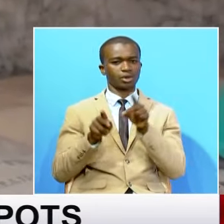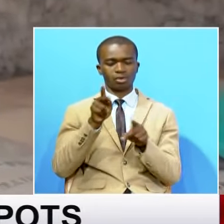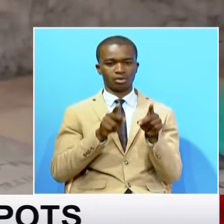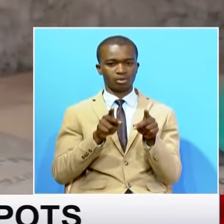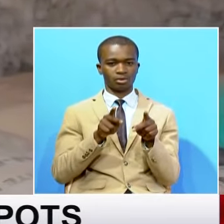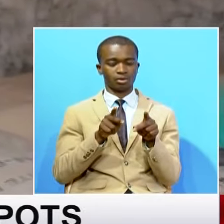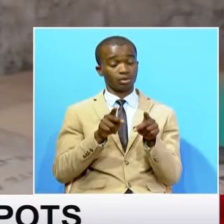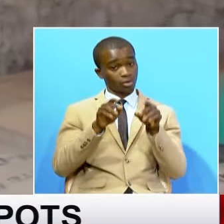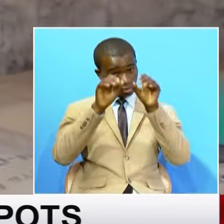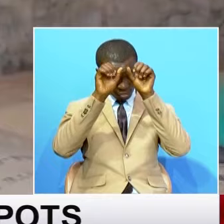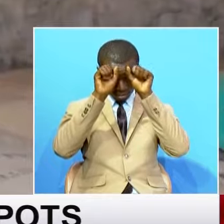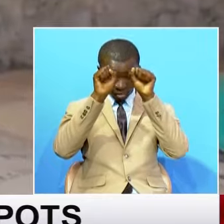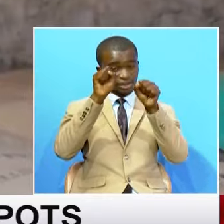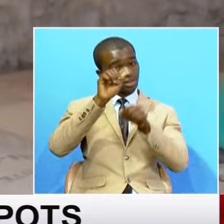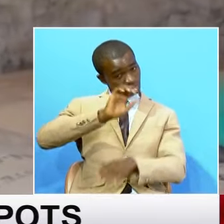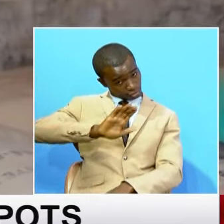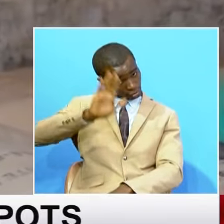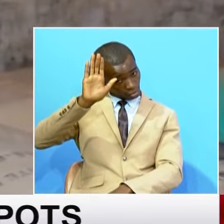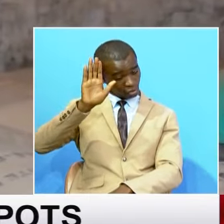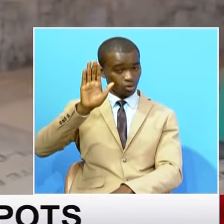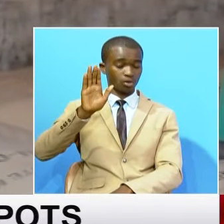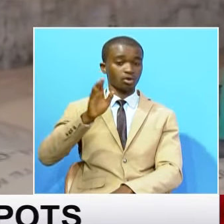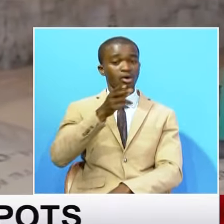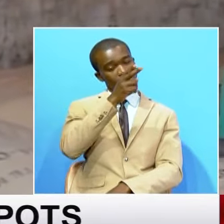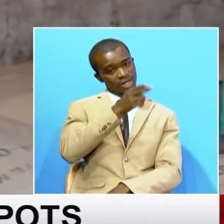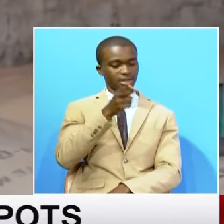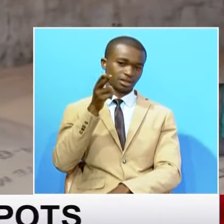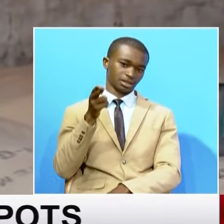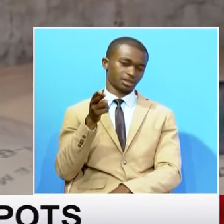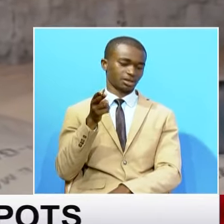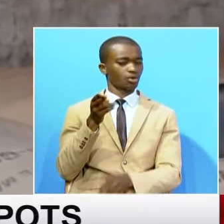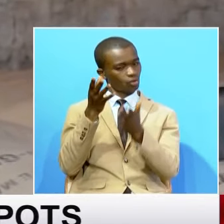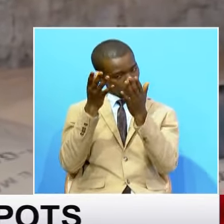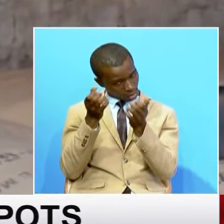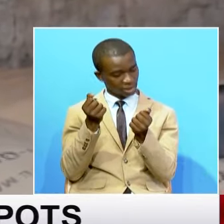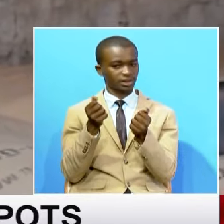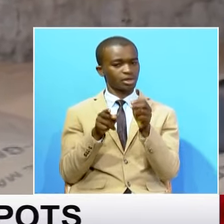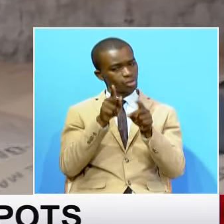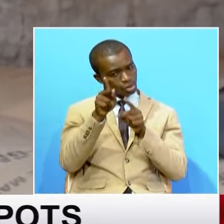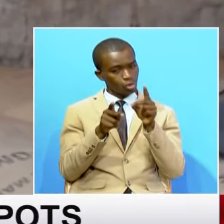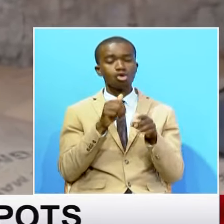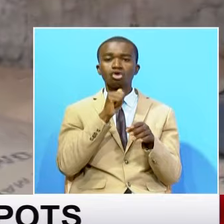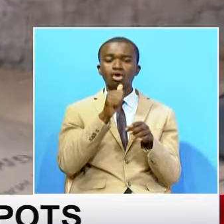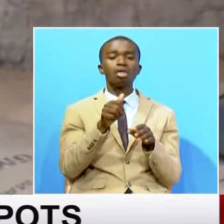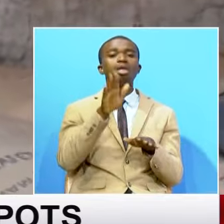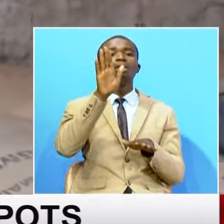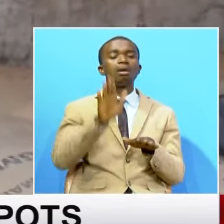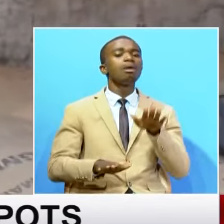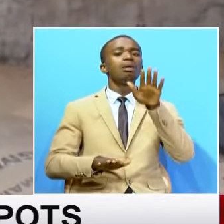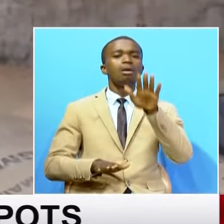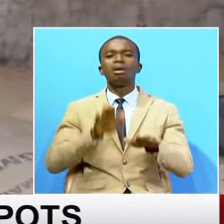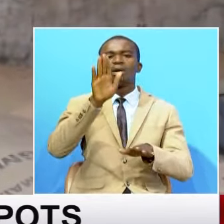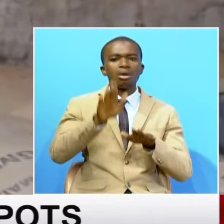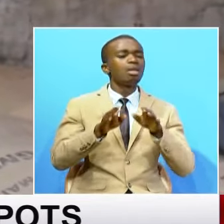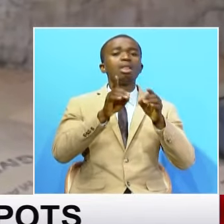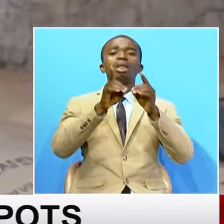president, the president of the Republic of Zambia, Mr. Hakainde Hichilema, stands for. We don't want people to be moving long distances to